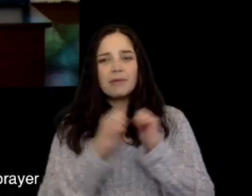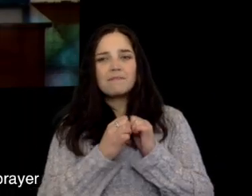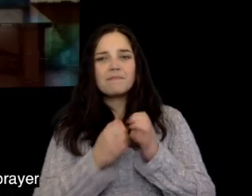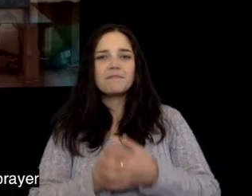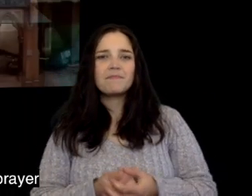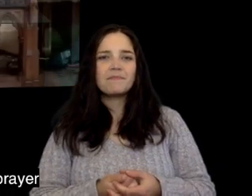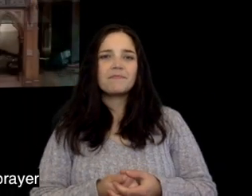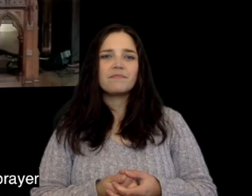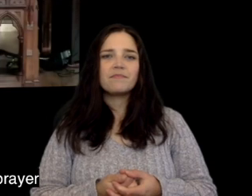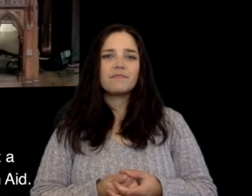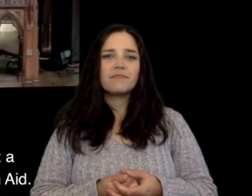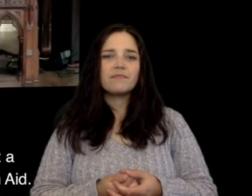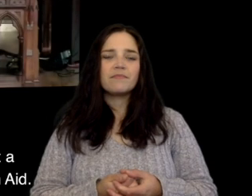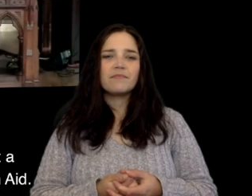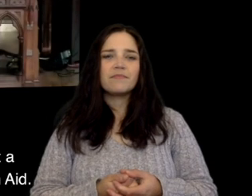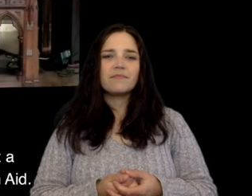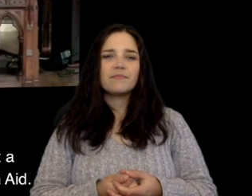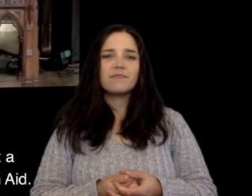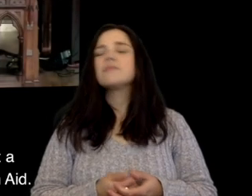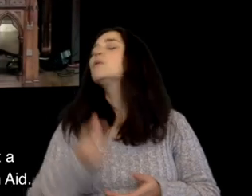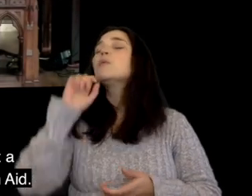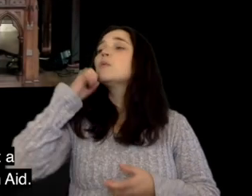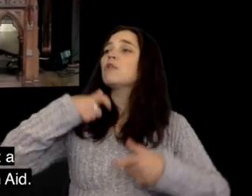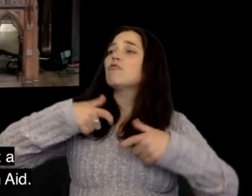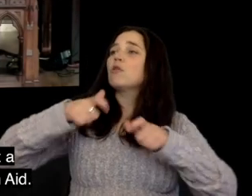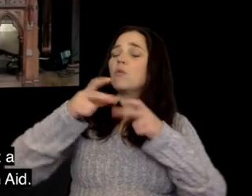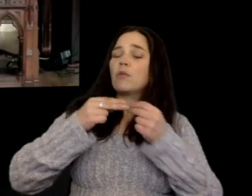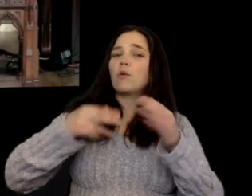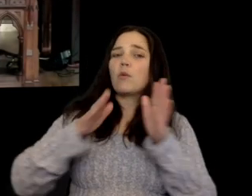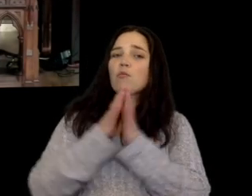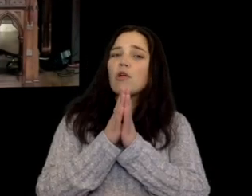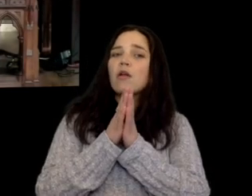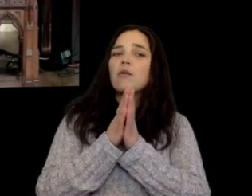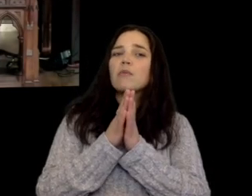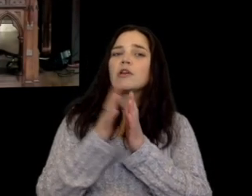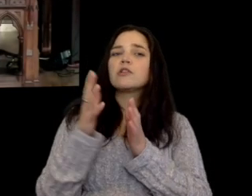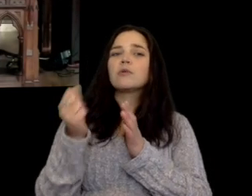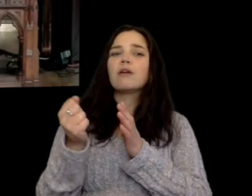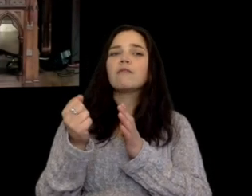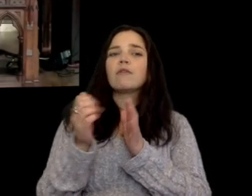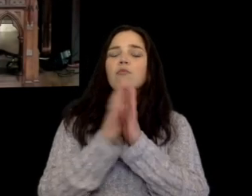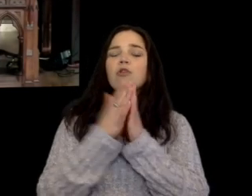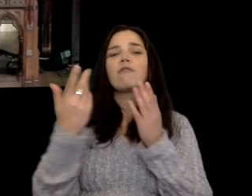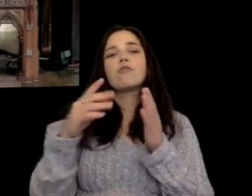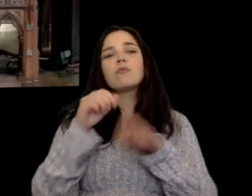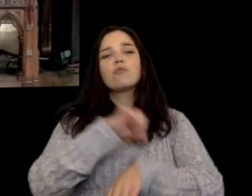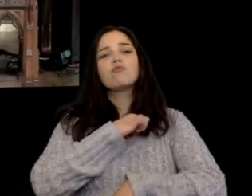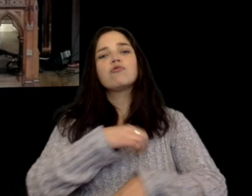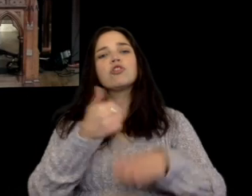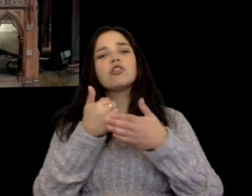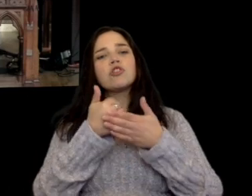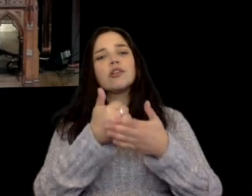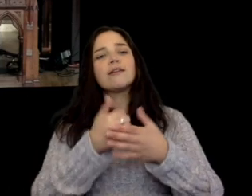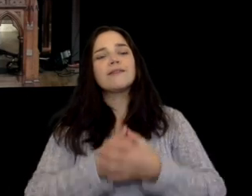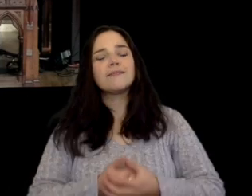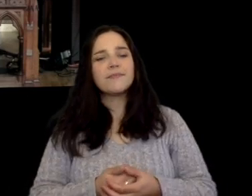Amen. We're going to go on with our prayer because we've got a prayer from Christian Aid.